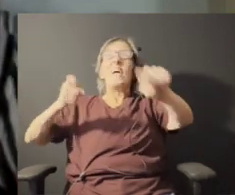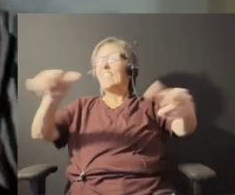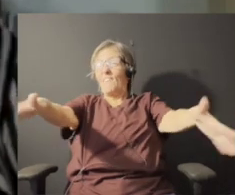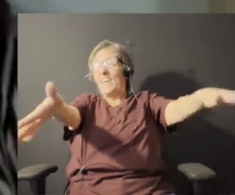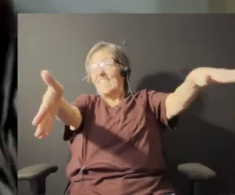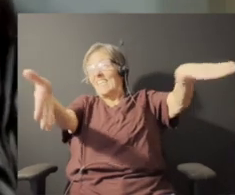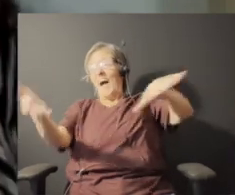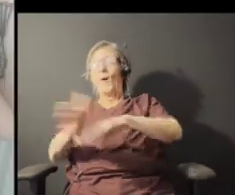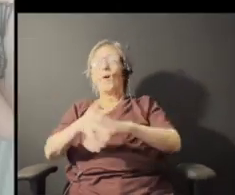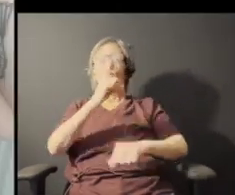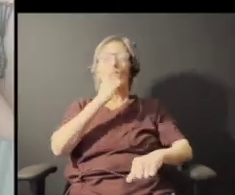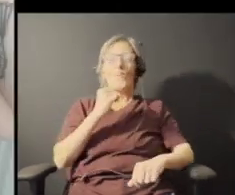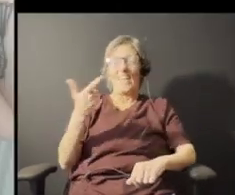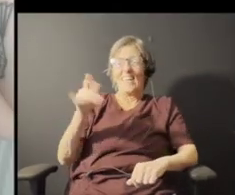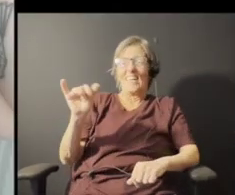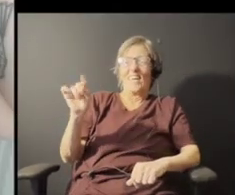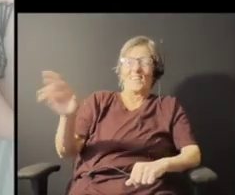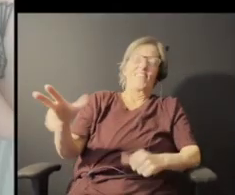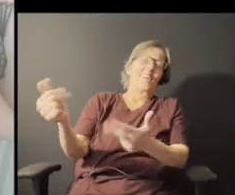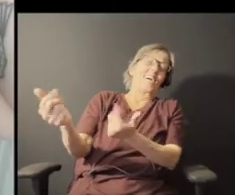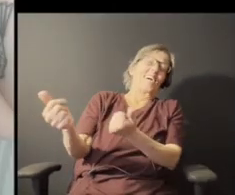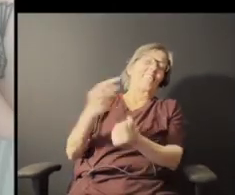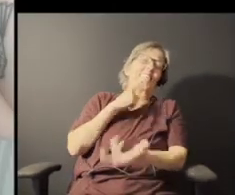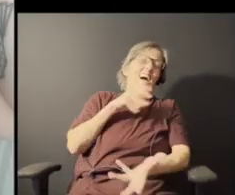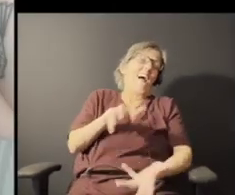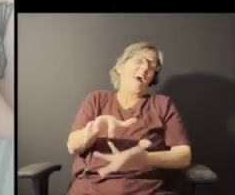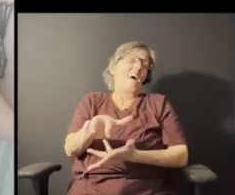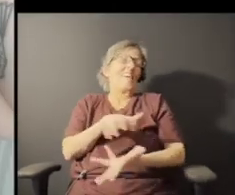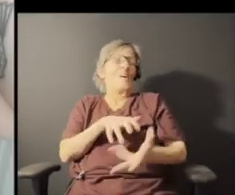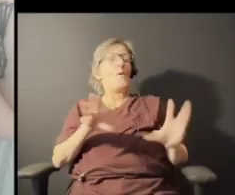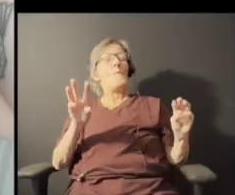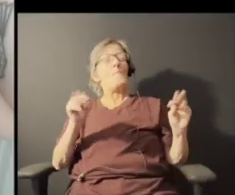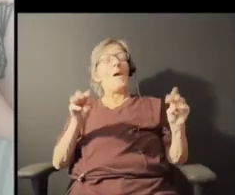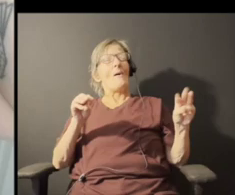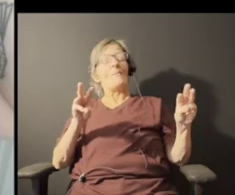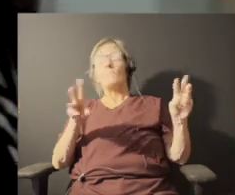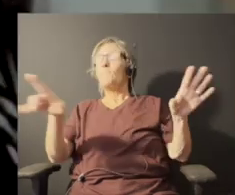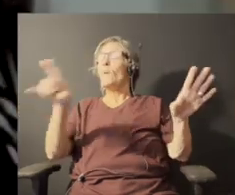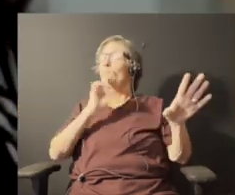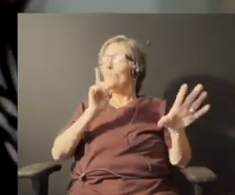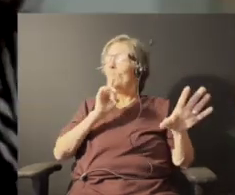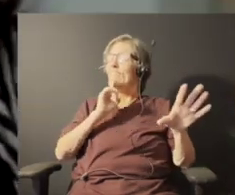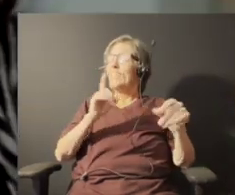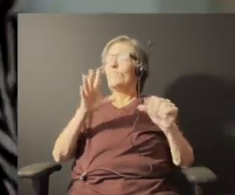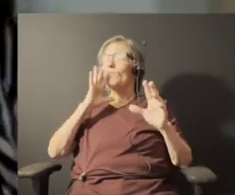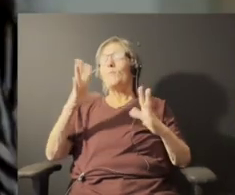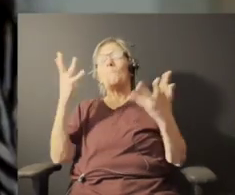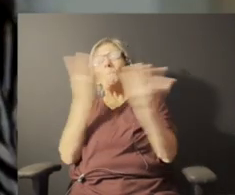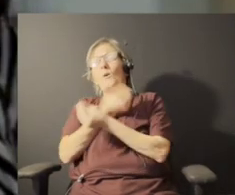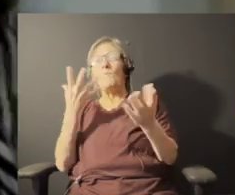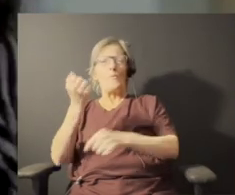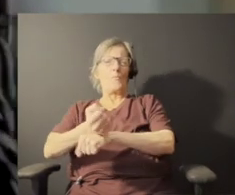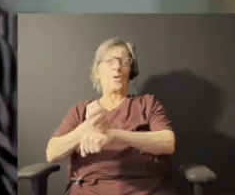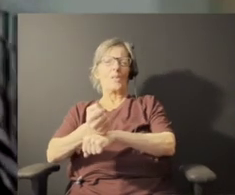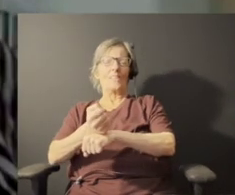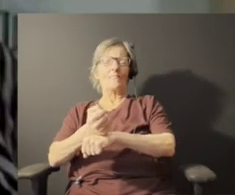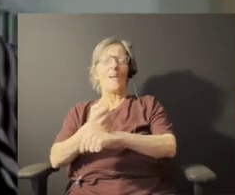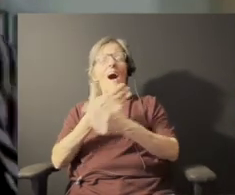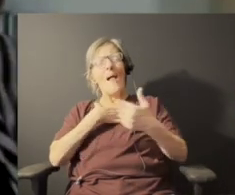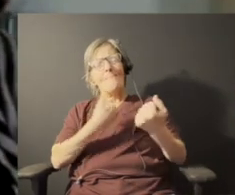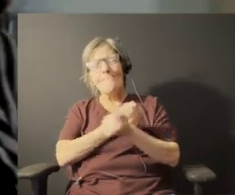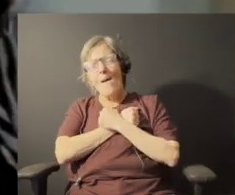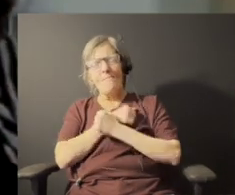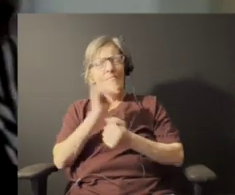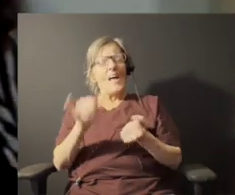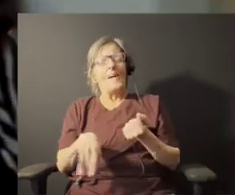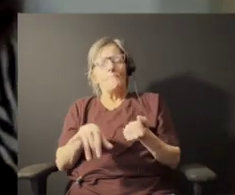never dies. Oh, wow. But really such stunning work. I love